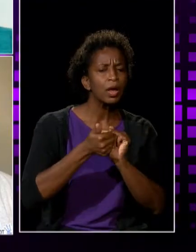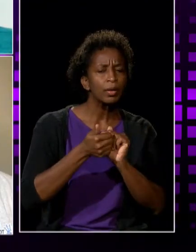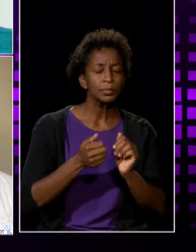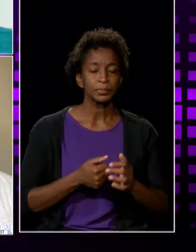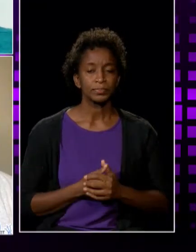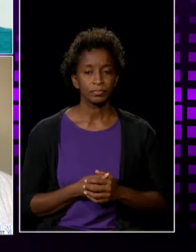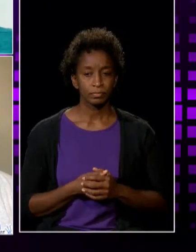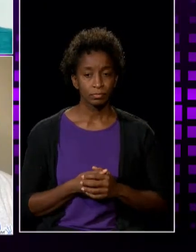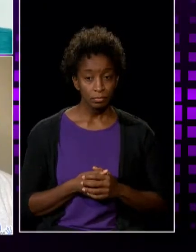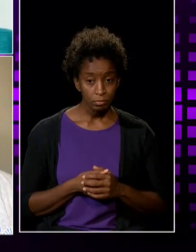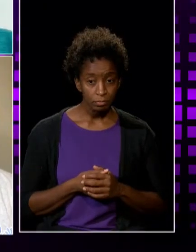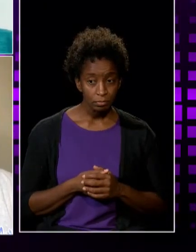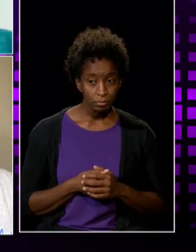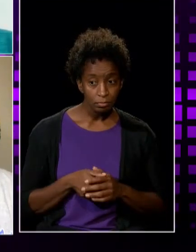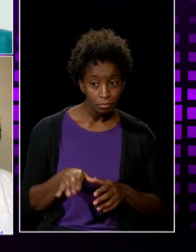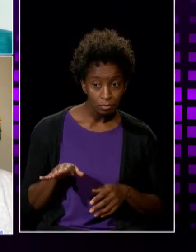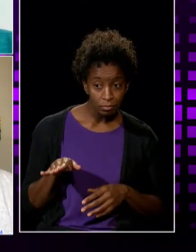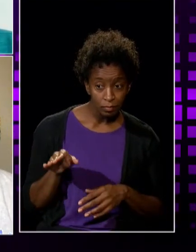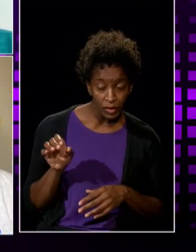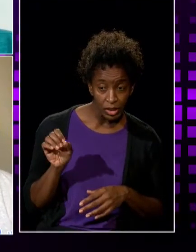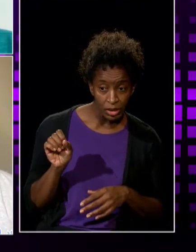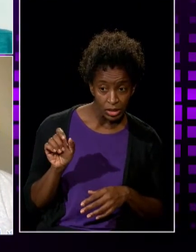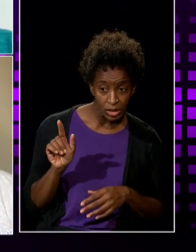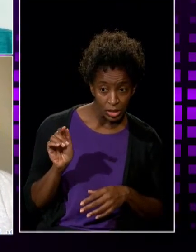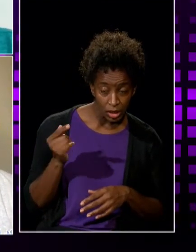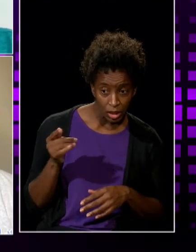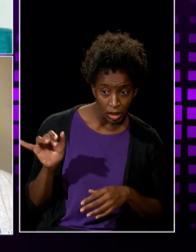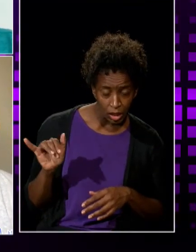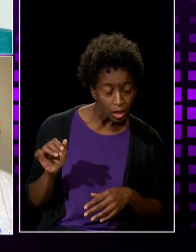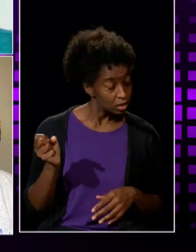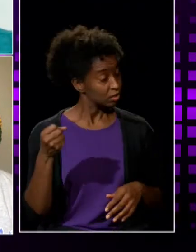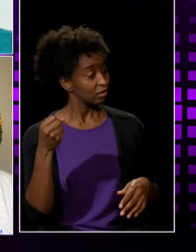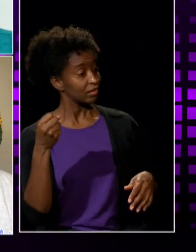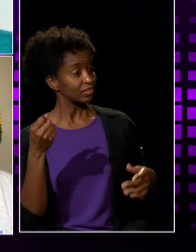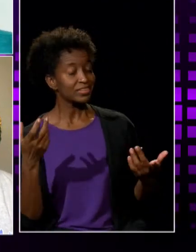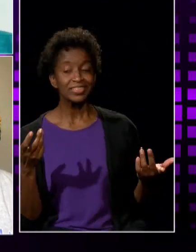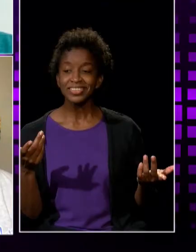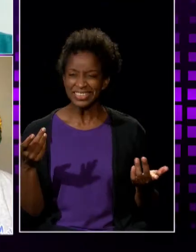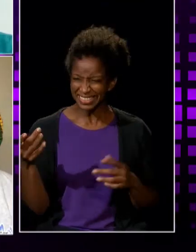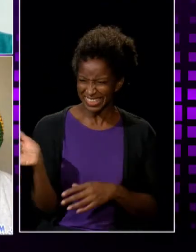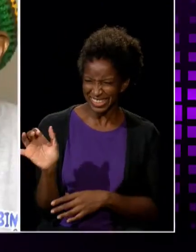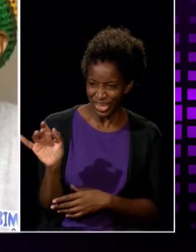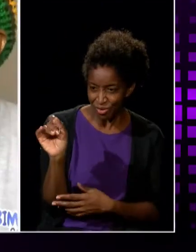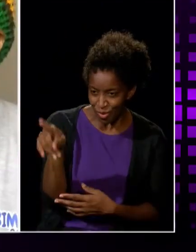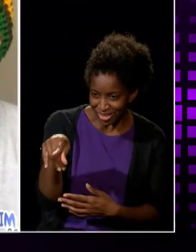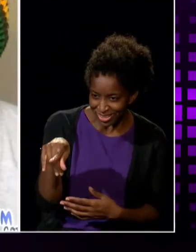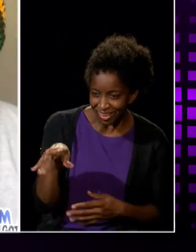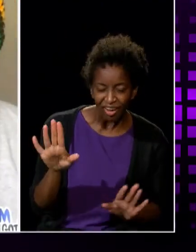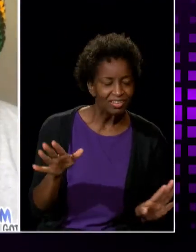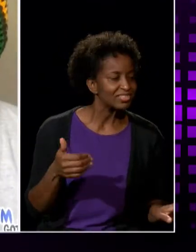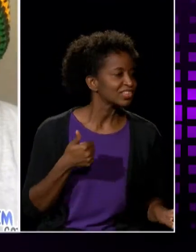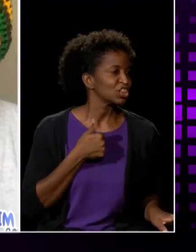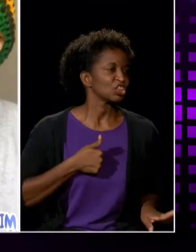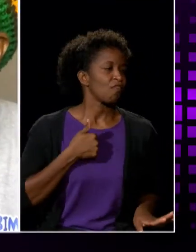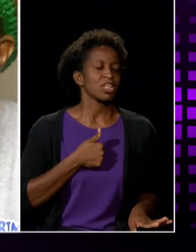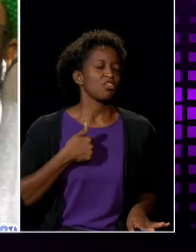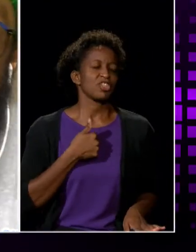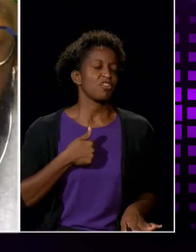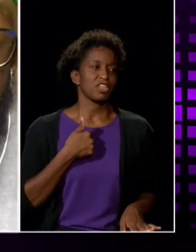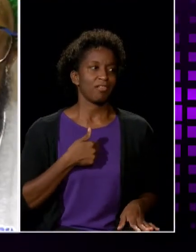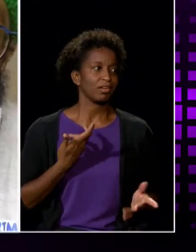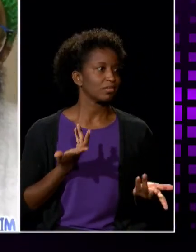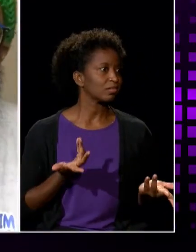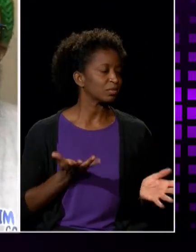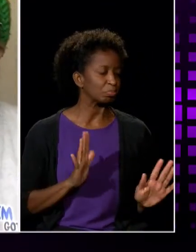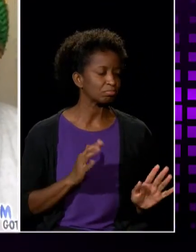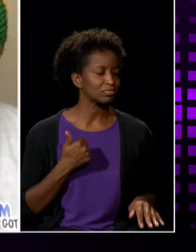Sluggy? Yes, please. Yeah. How does this affect the everyday Barbadian? Sorry, listen. Sorry